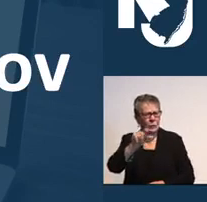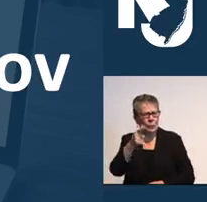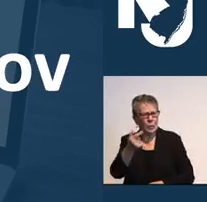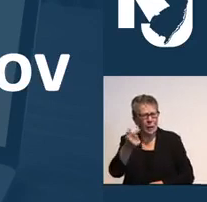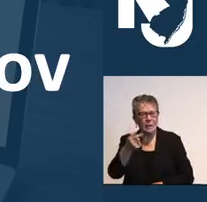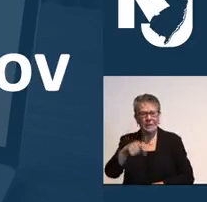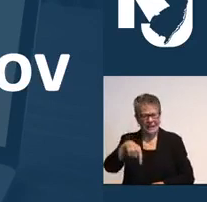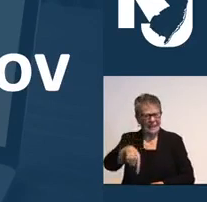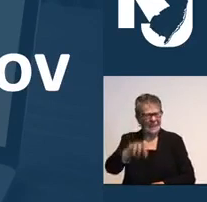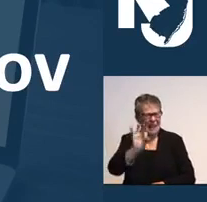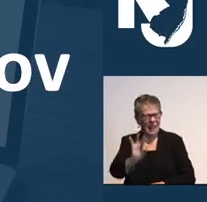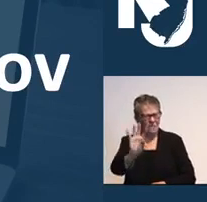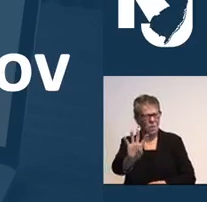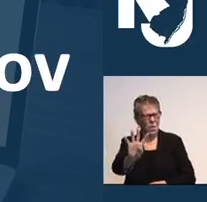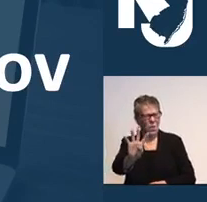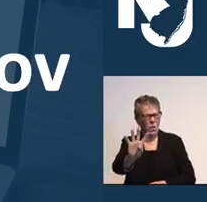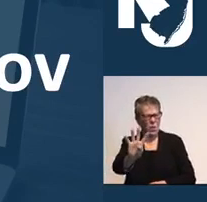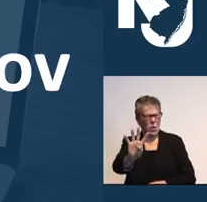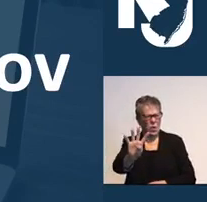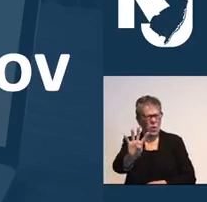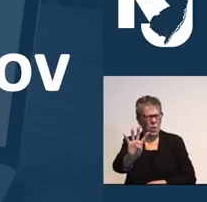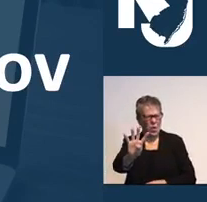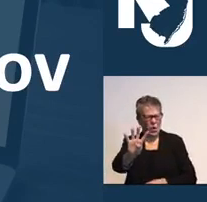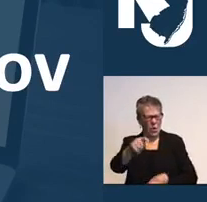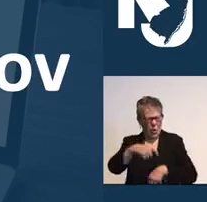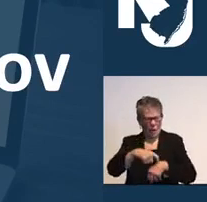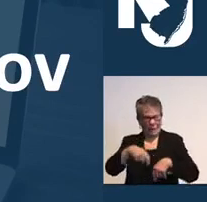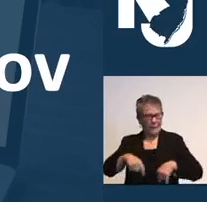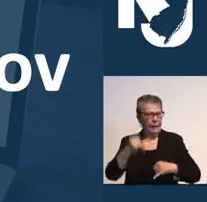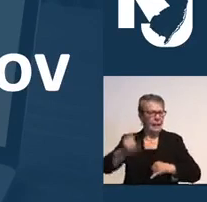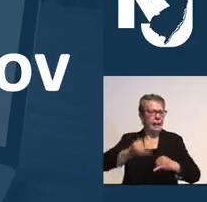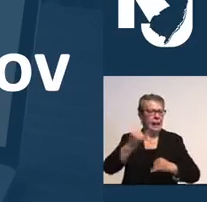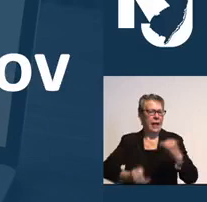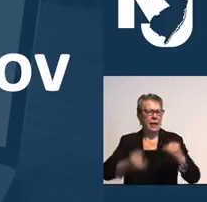2021, and it will be our last. It also happens to be our